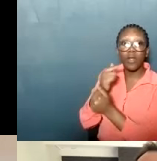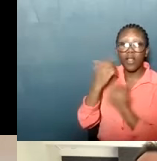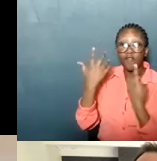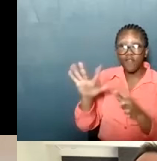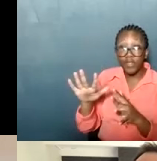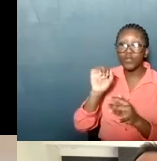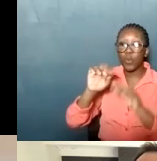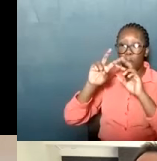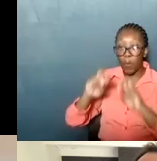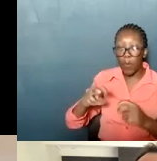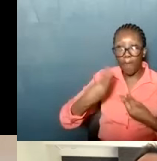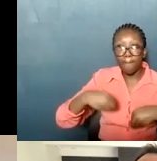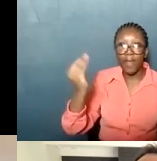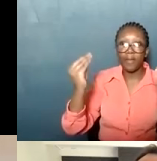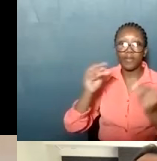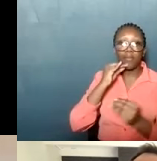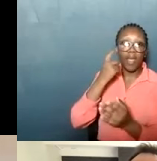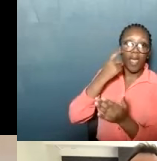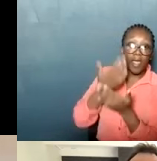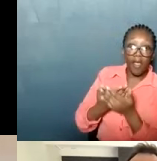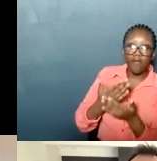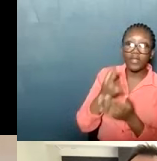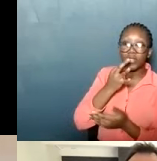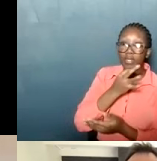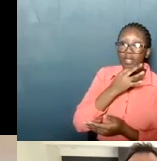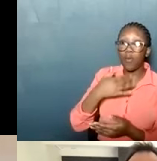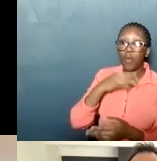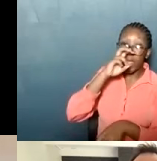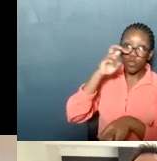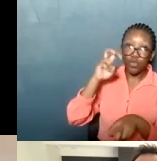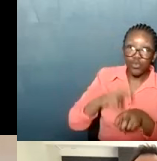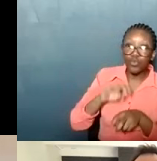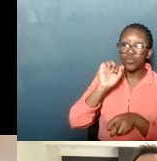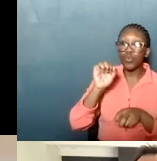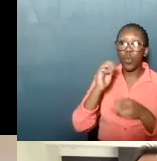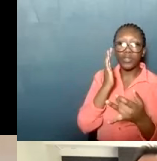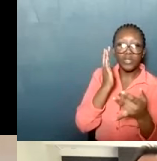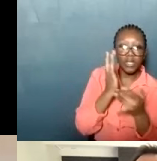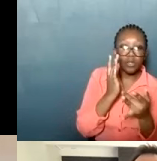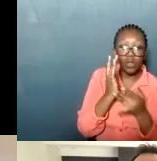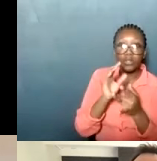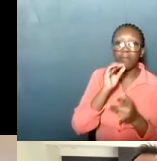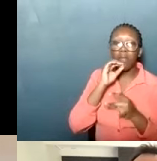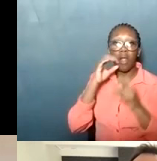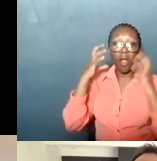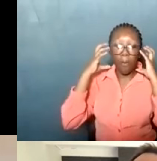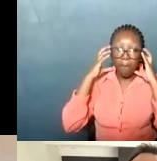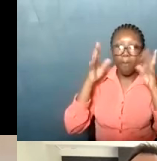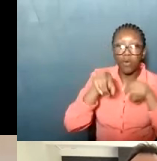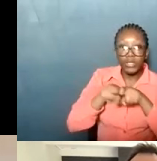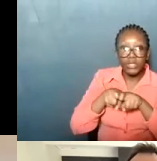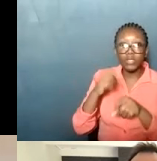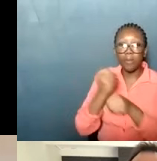evidence showing that using validated mHealth screening technologies allows community